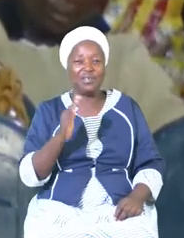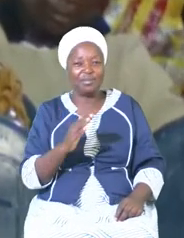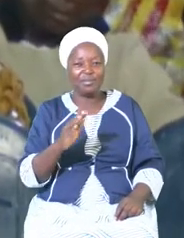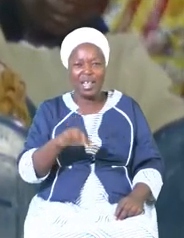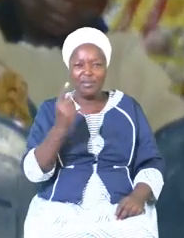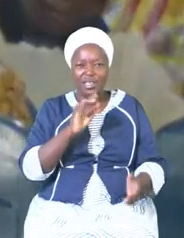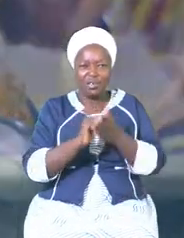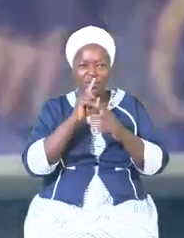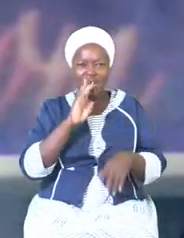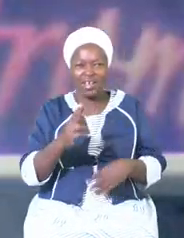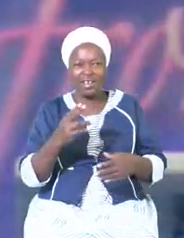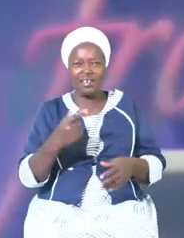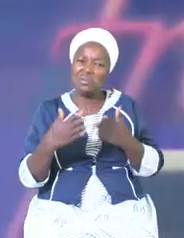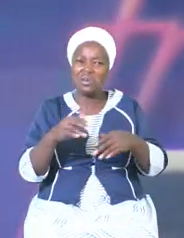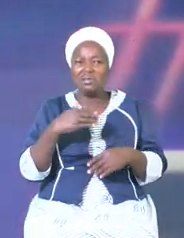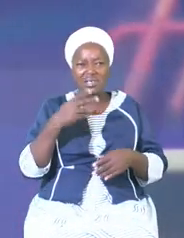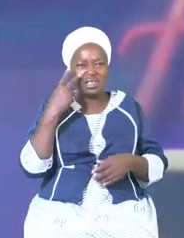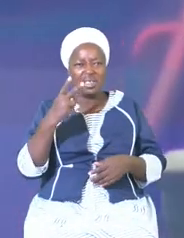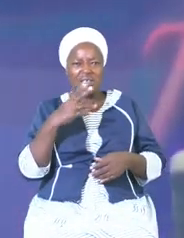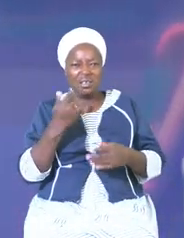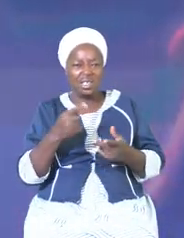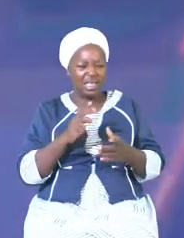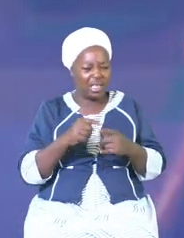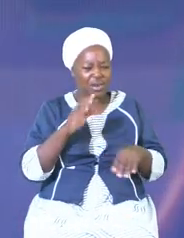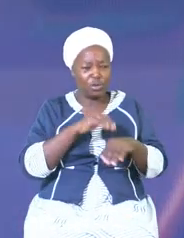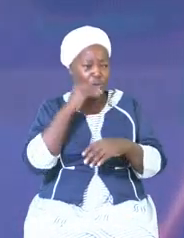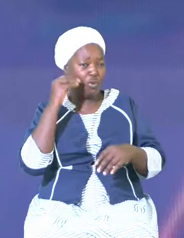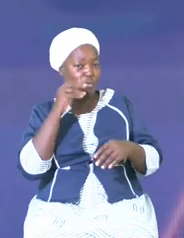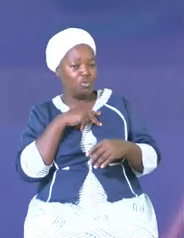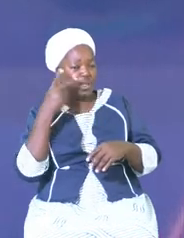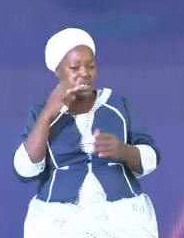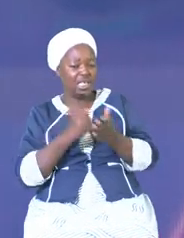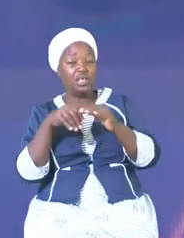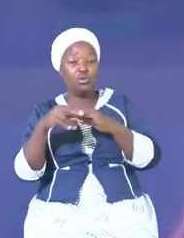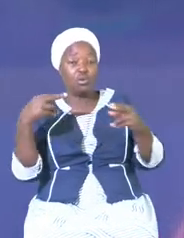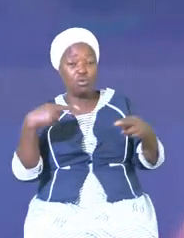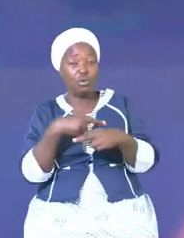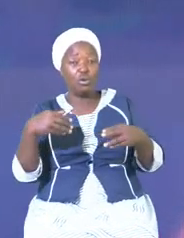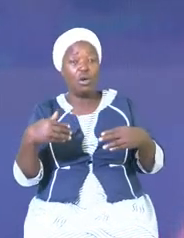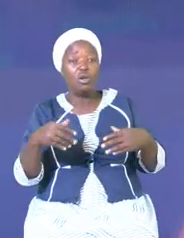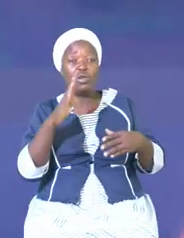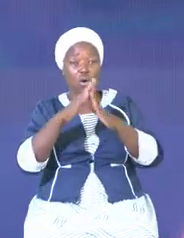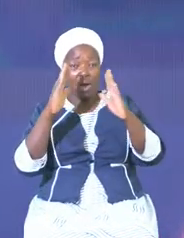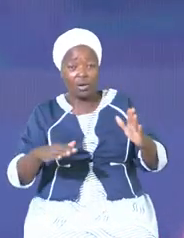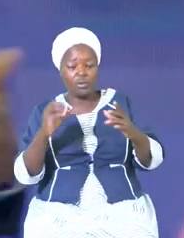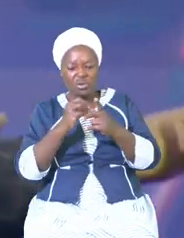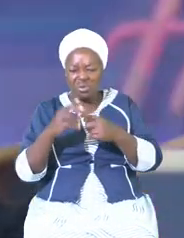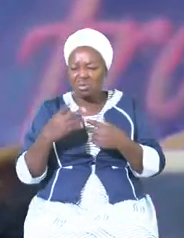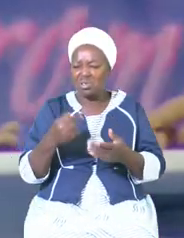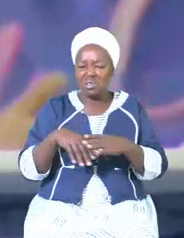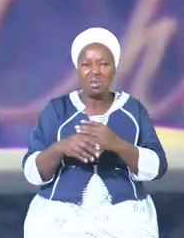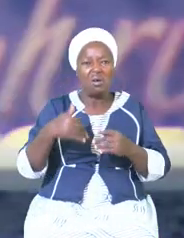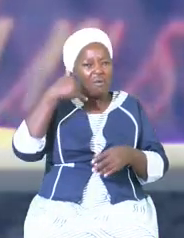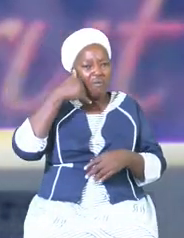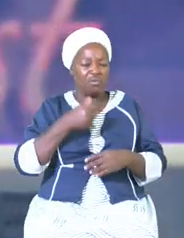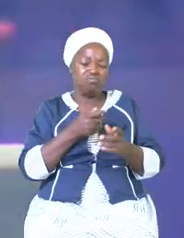might be alone by yourself in your room, and you are watching a day soul program on your handset there, or